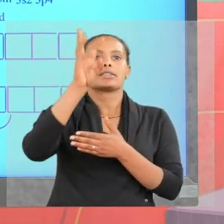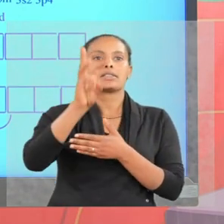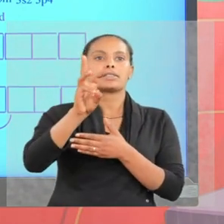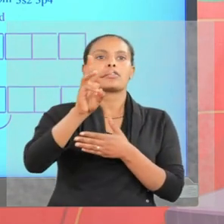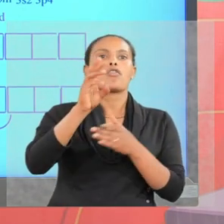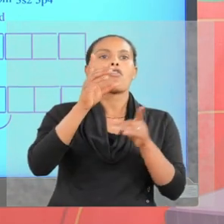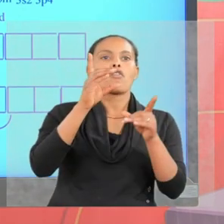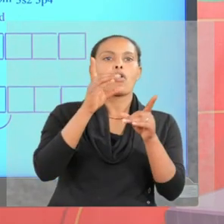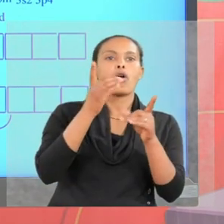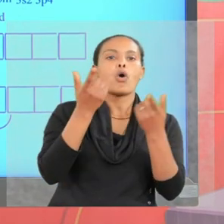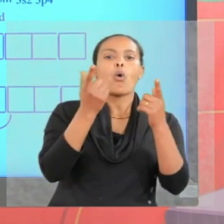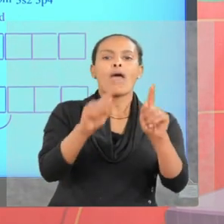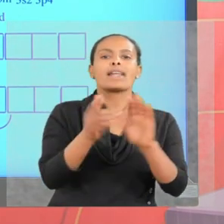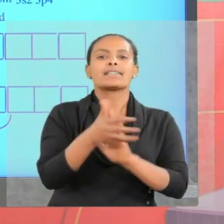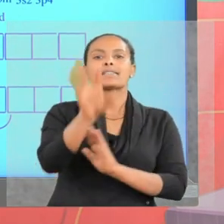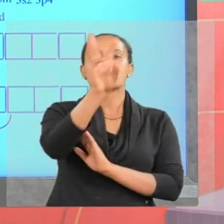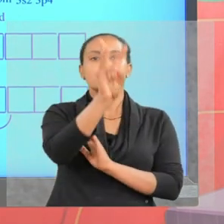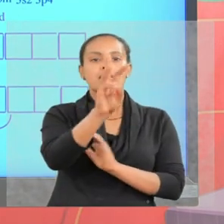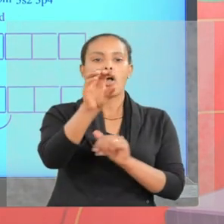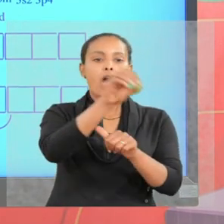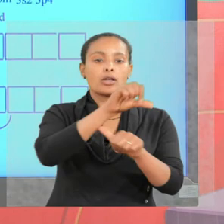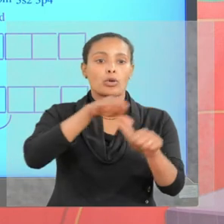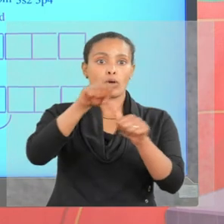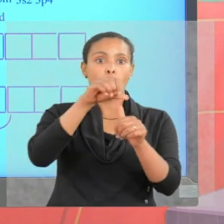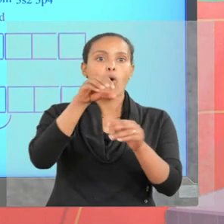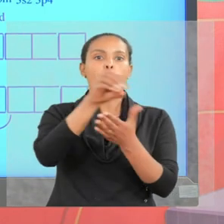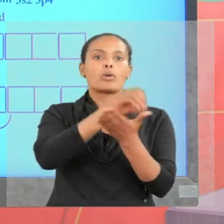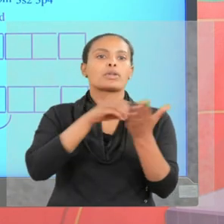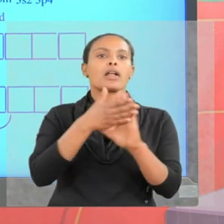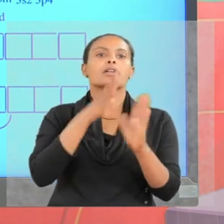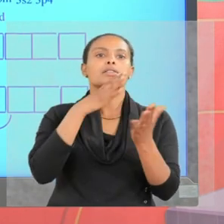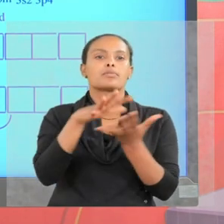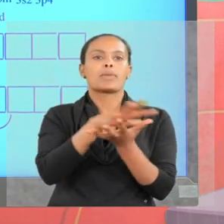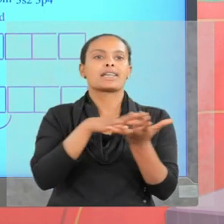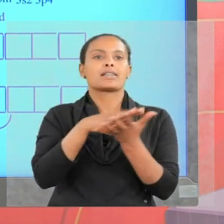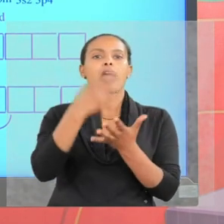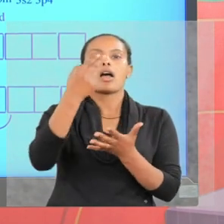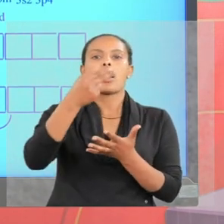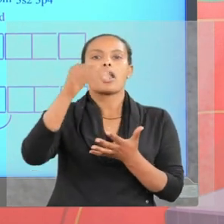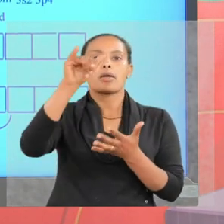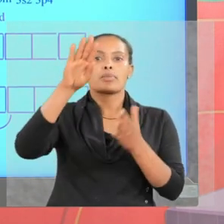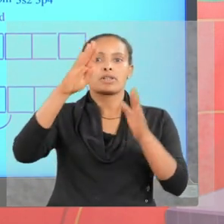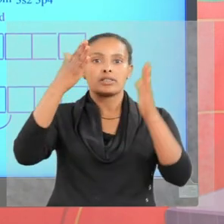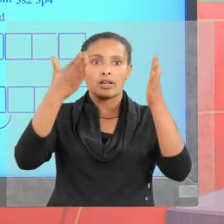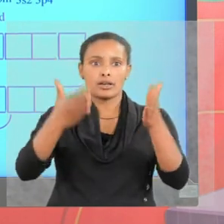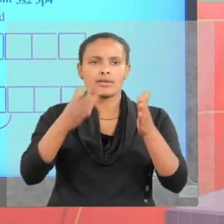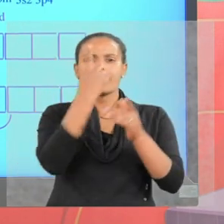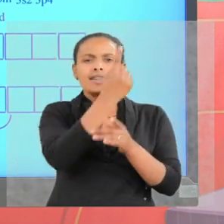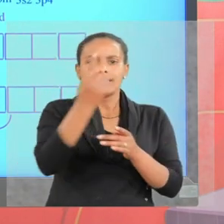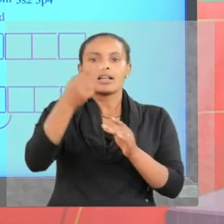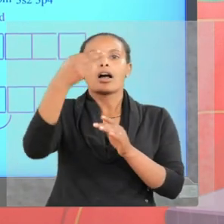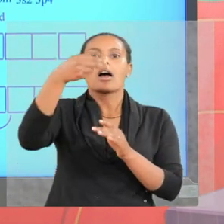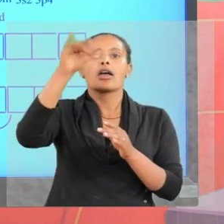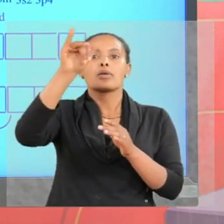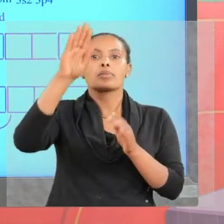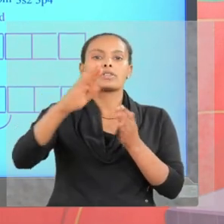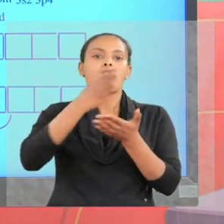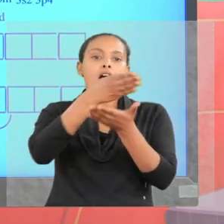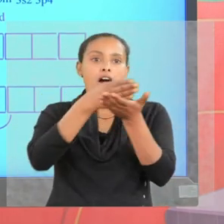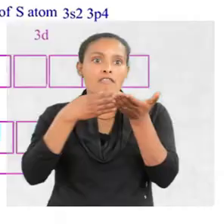are formed when 6 atomic orbitals mixed, hybridized. Each hybrid orbital is